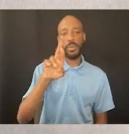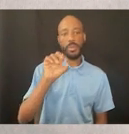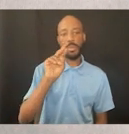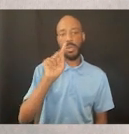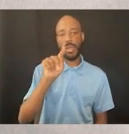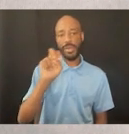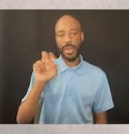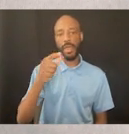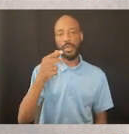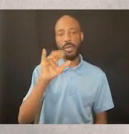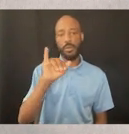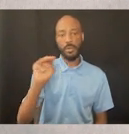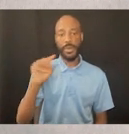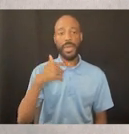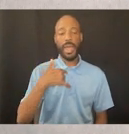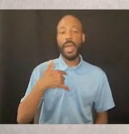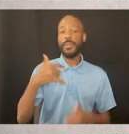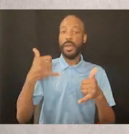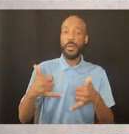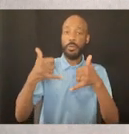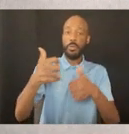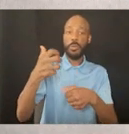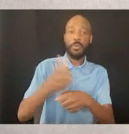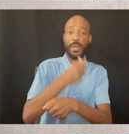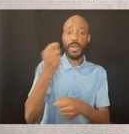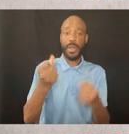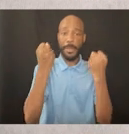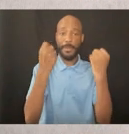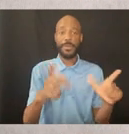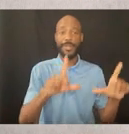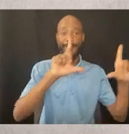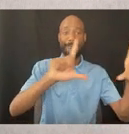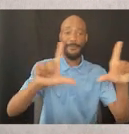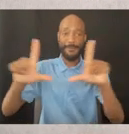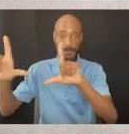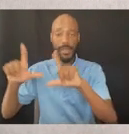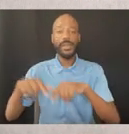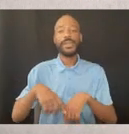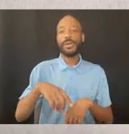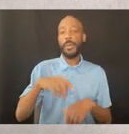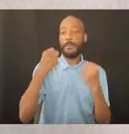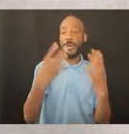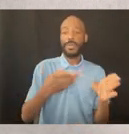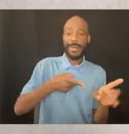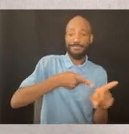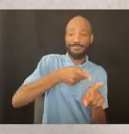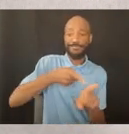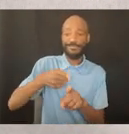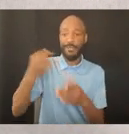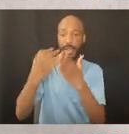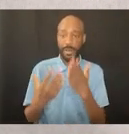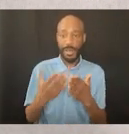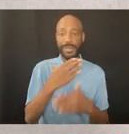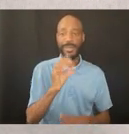I'm an award-winning and nationally exhibited multidisciplinary artist and queer trans disability